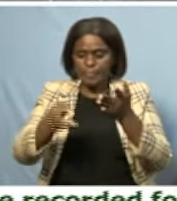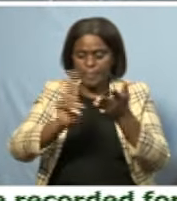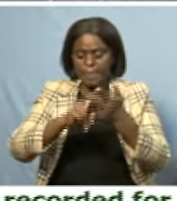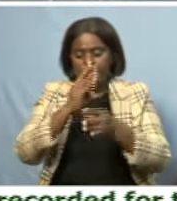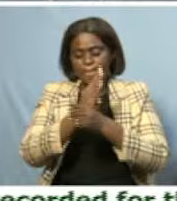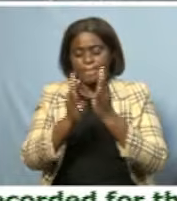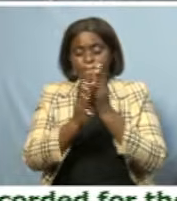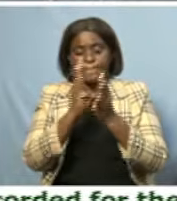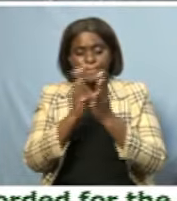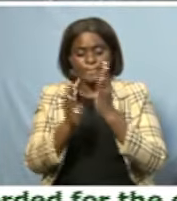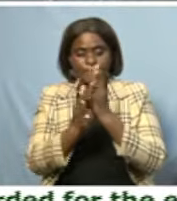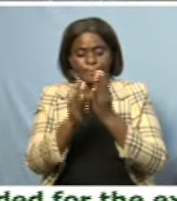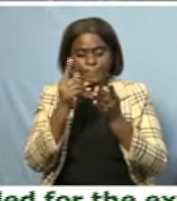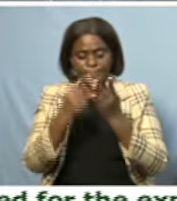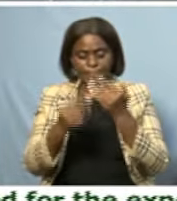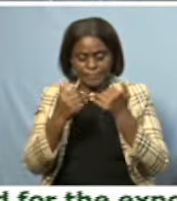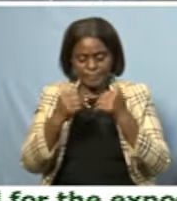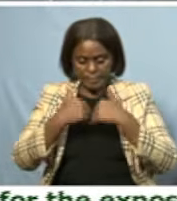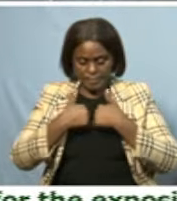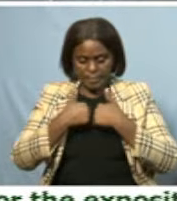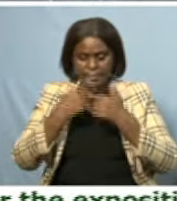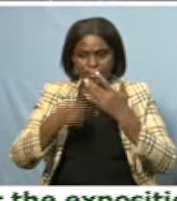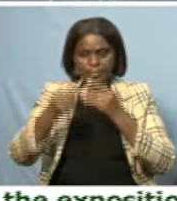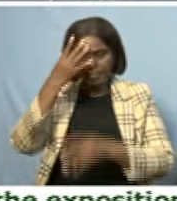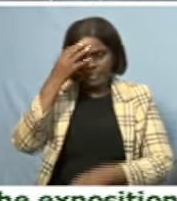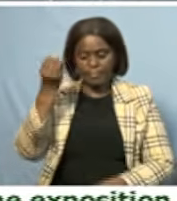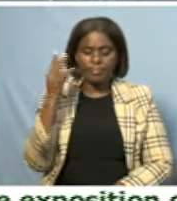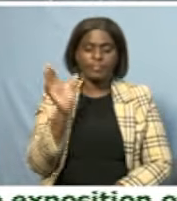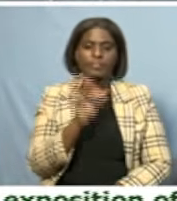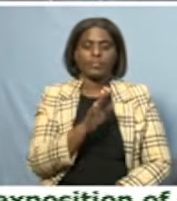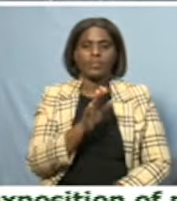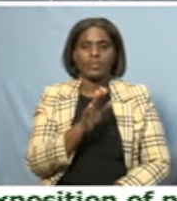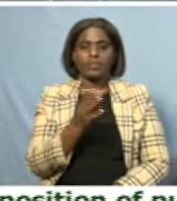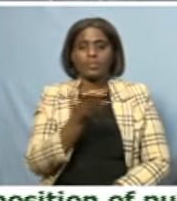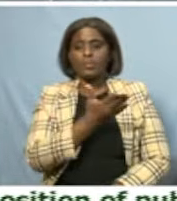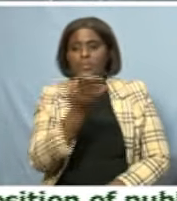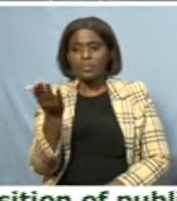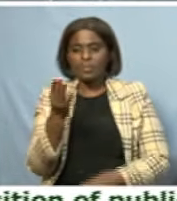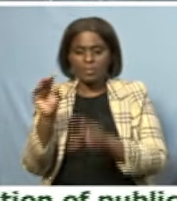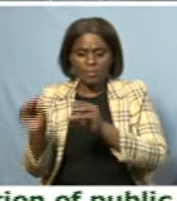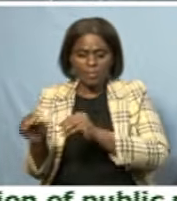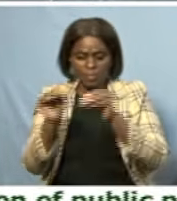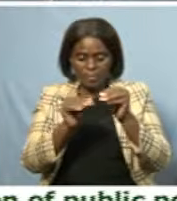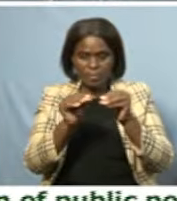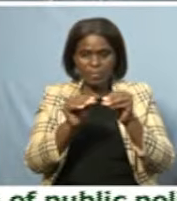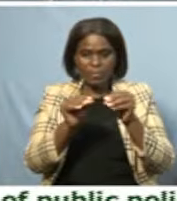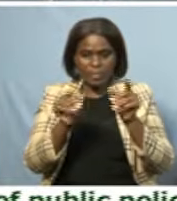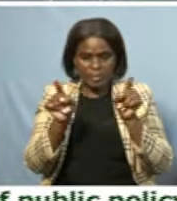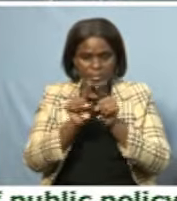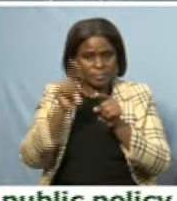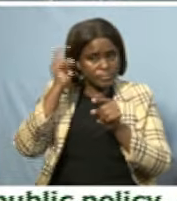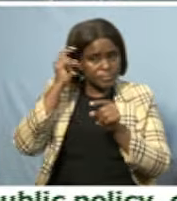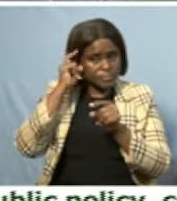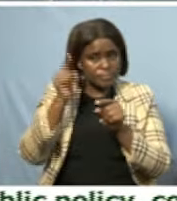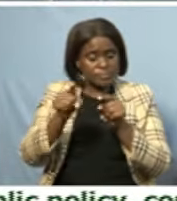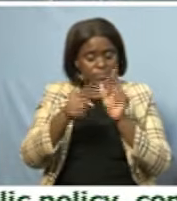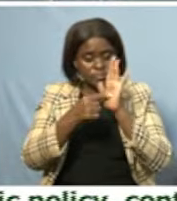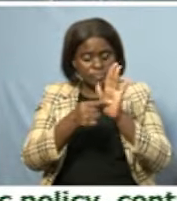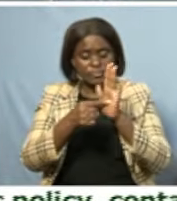reconstruct what we have neglected. This shift in mindset